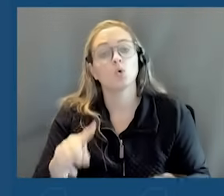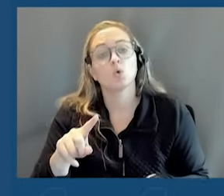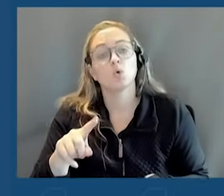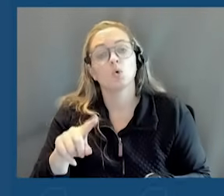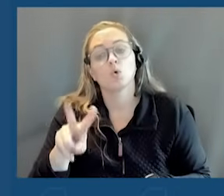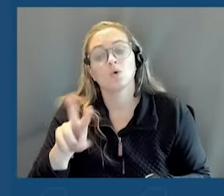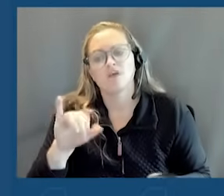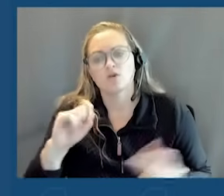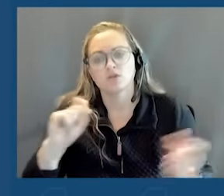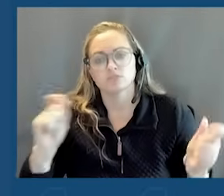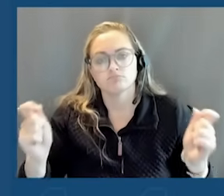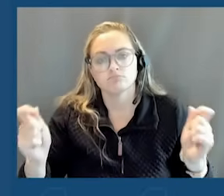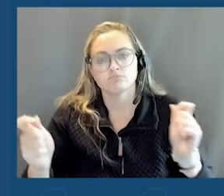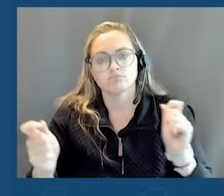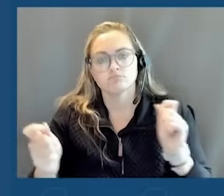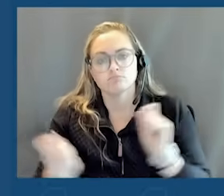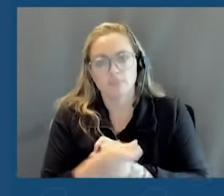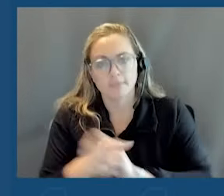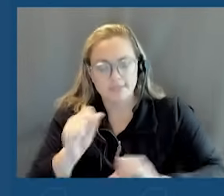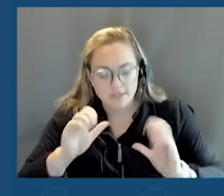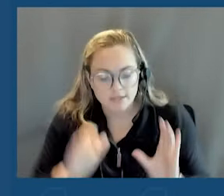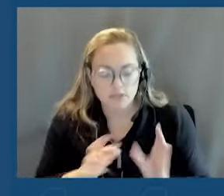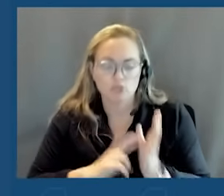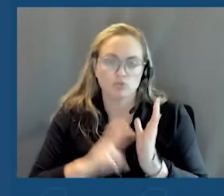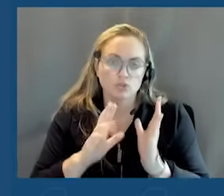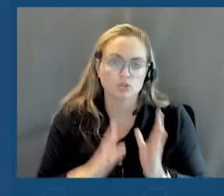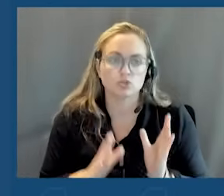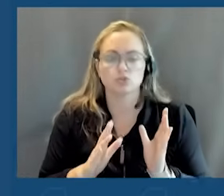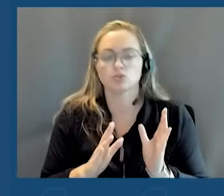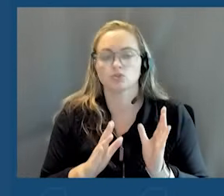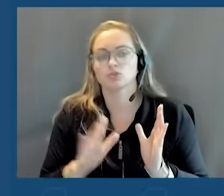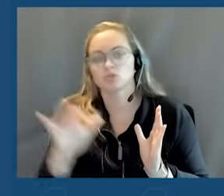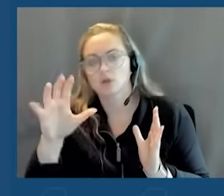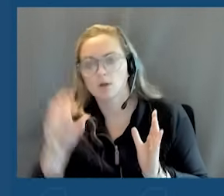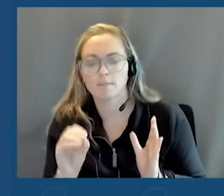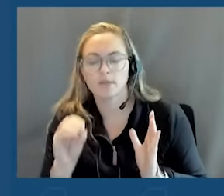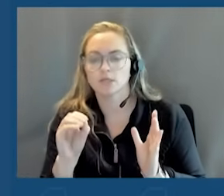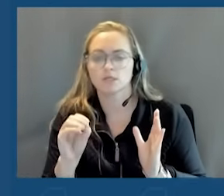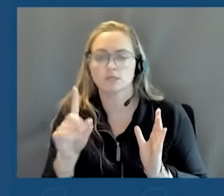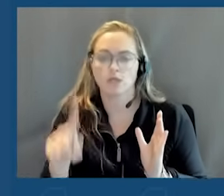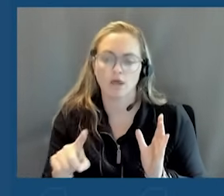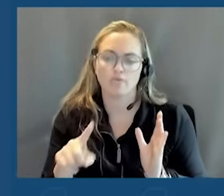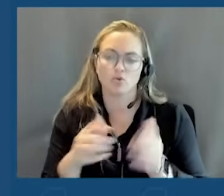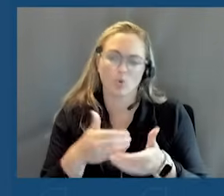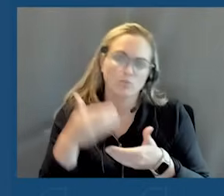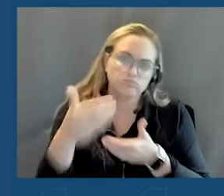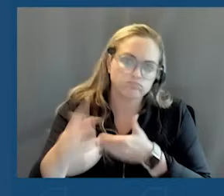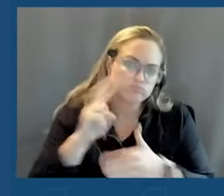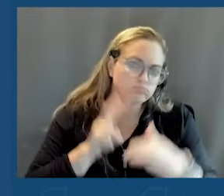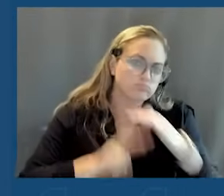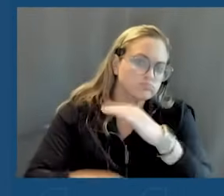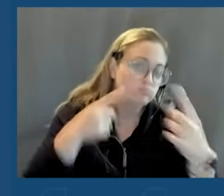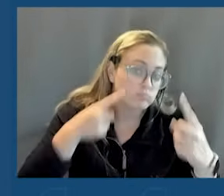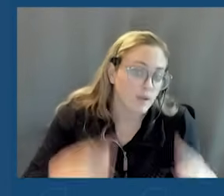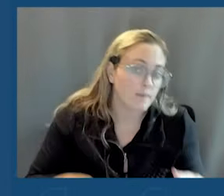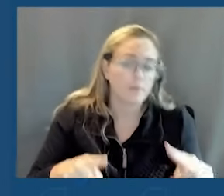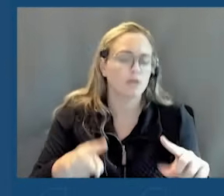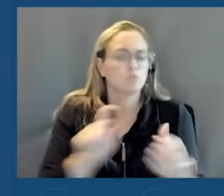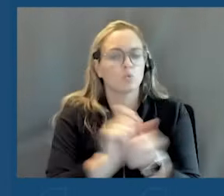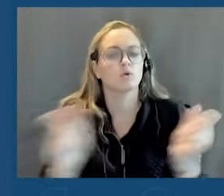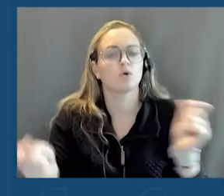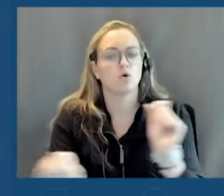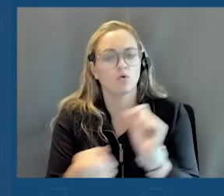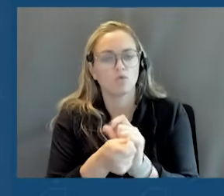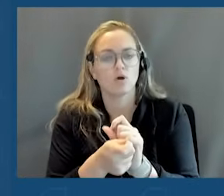evolves, this is where our scientists and researchers and companies have to get ahead of it. The virus evolves, so must